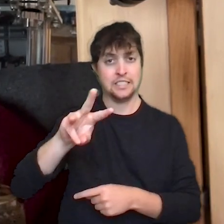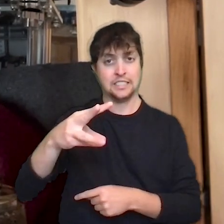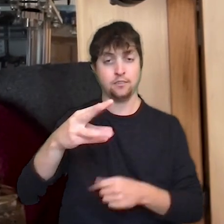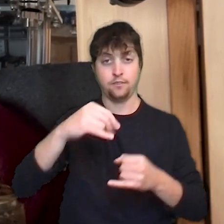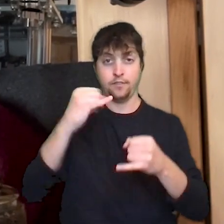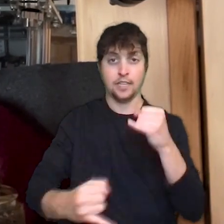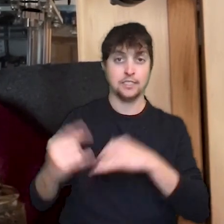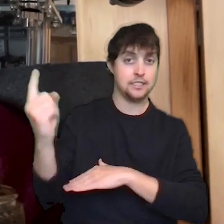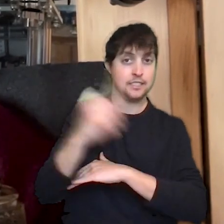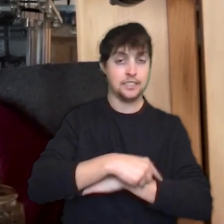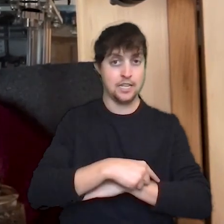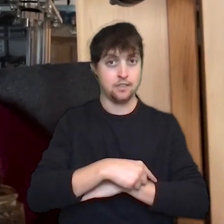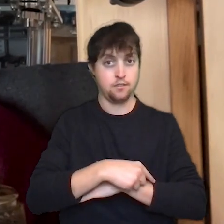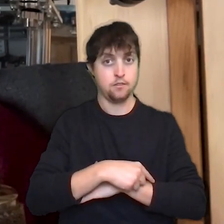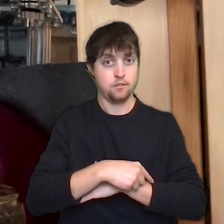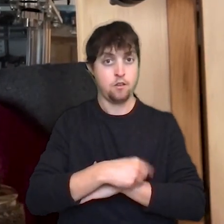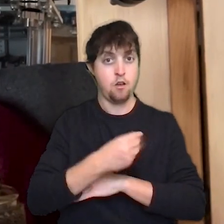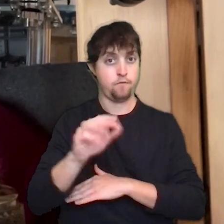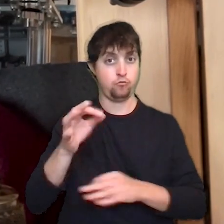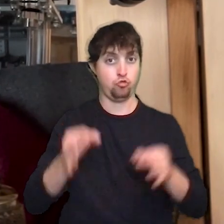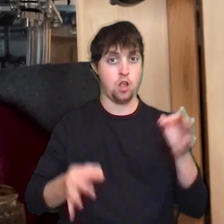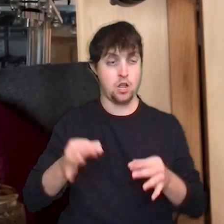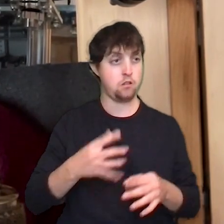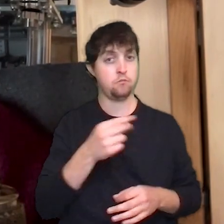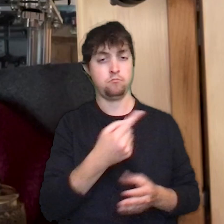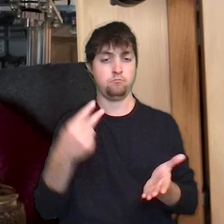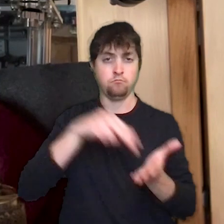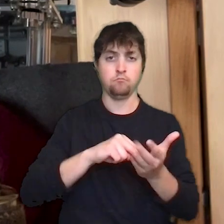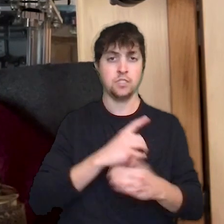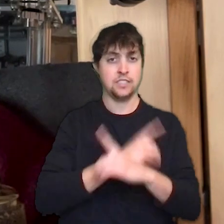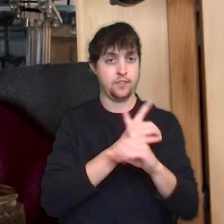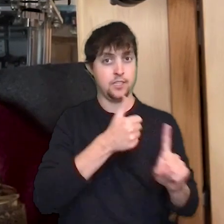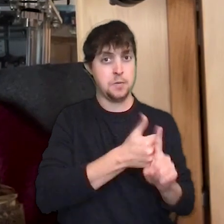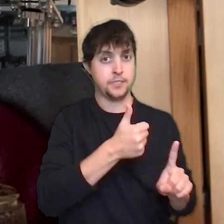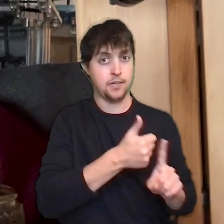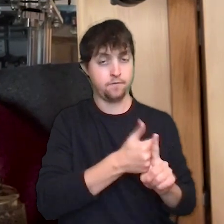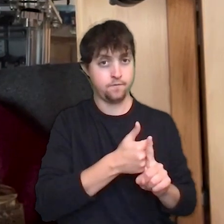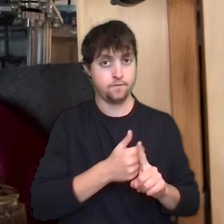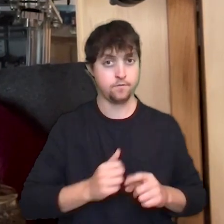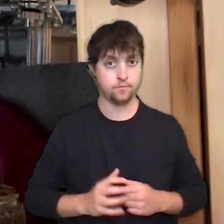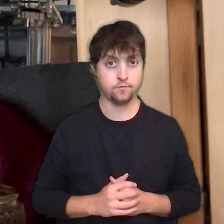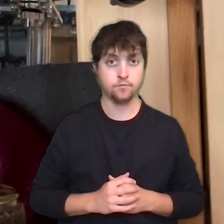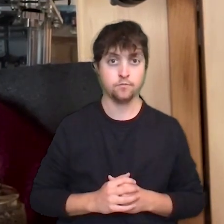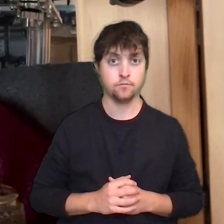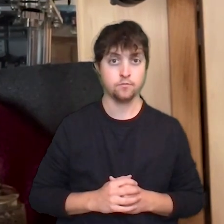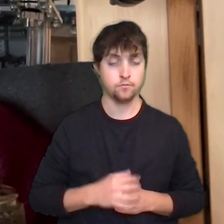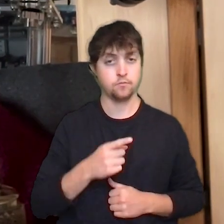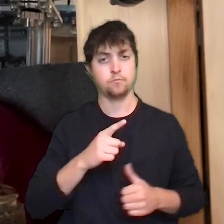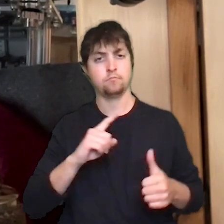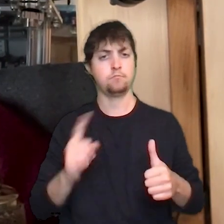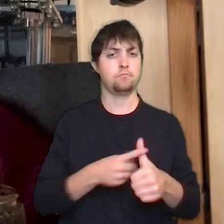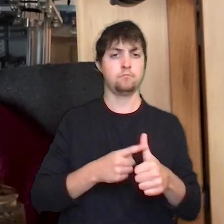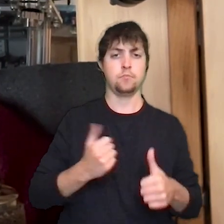on the 6th and final day of the trial, and he defended himself. It was